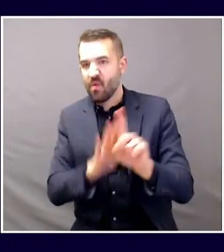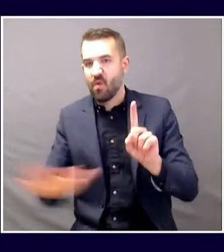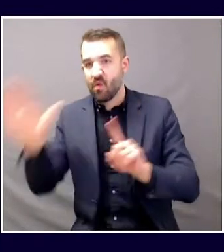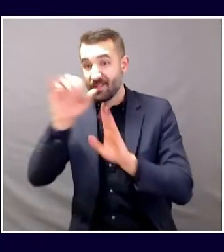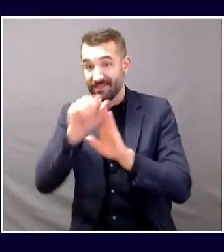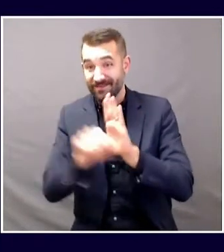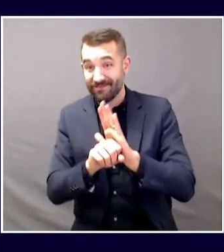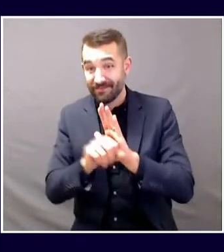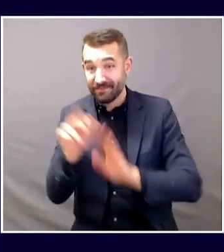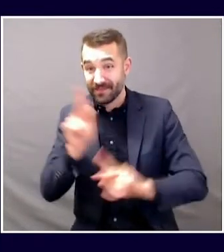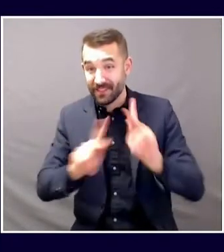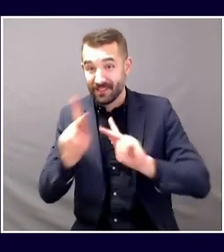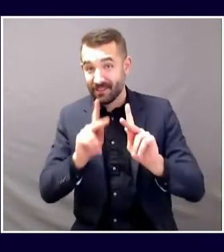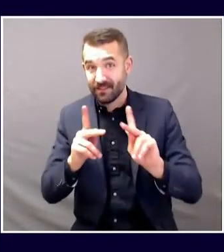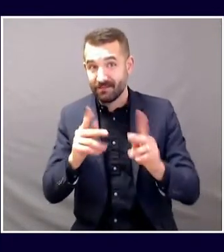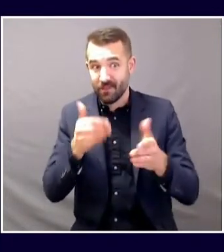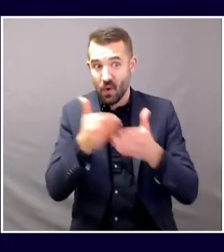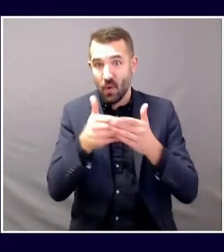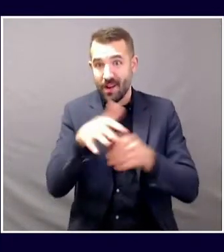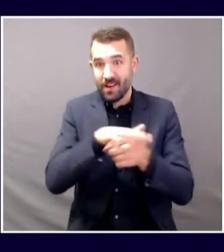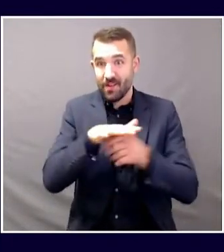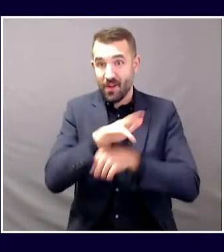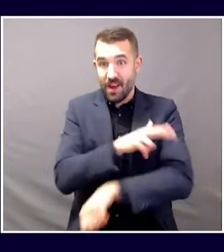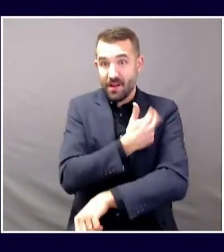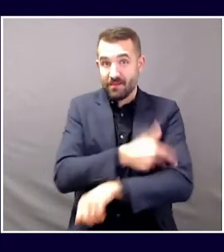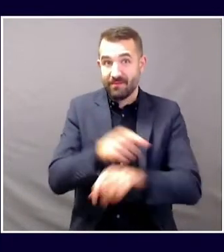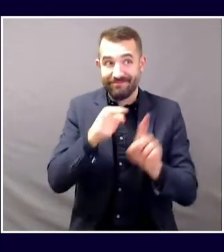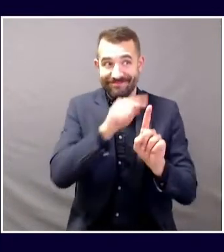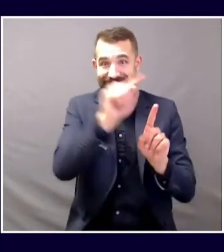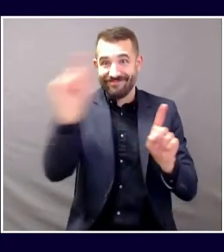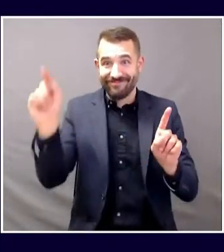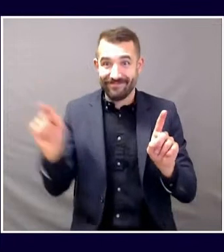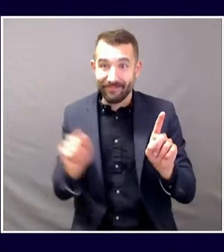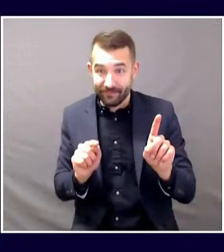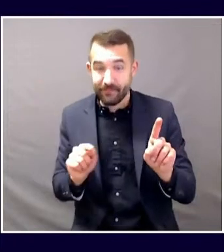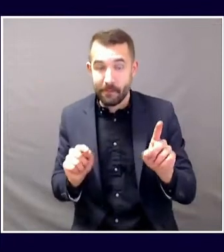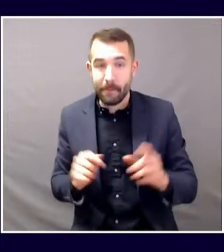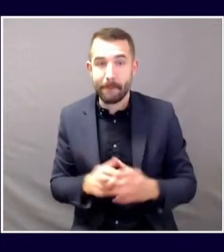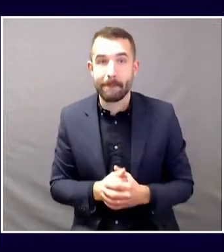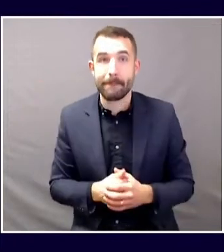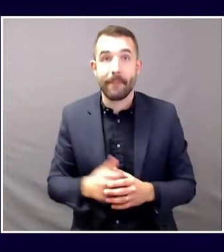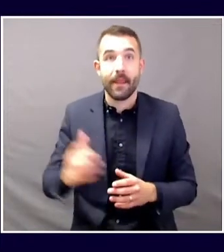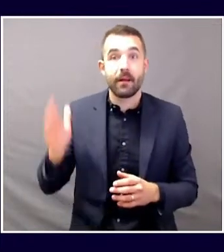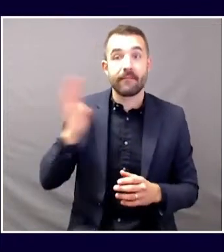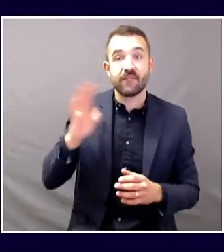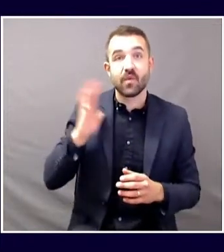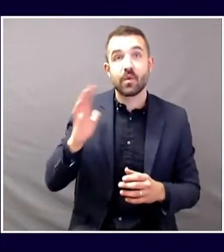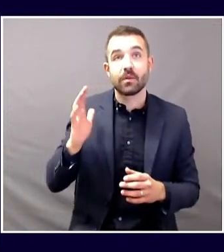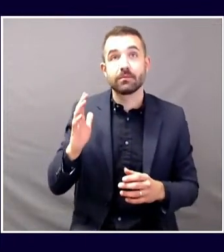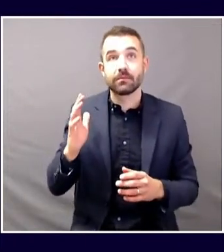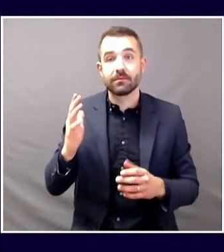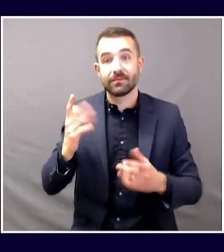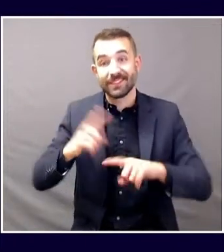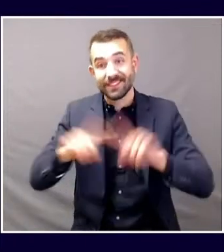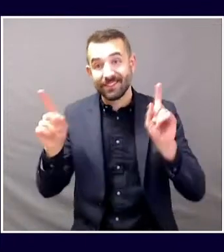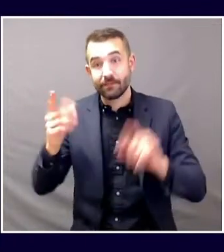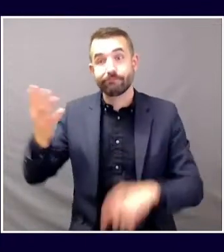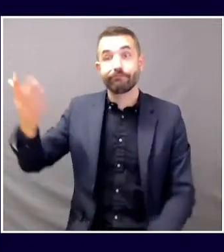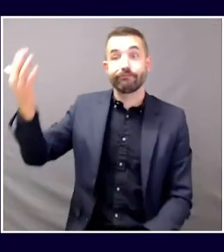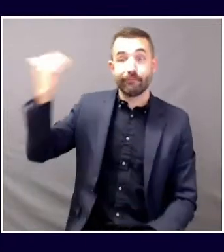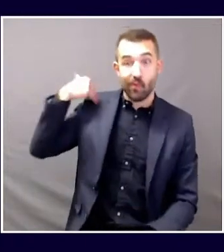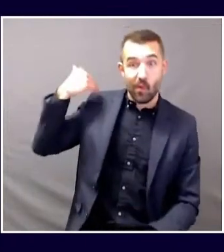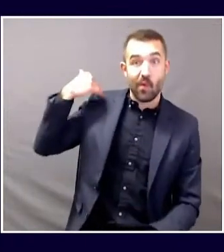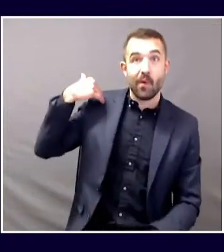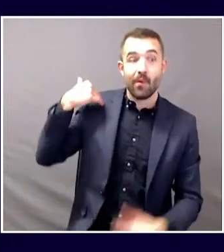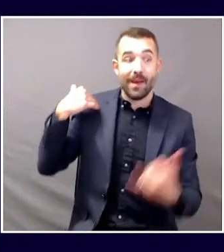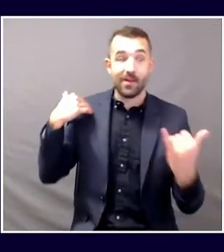little bit. Previously in the pandemic, and I guess this is yet another way in which the current pandemic is different